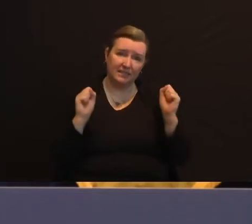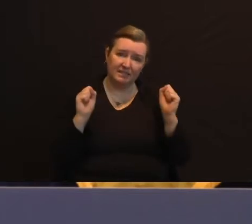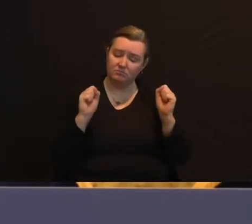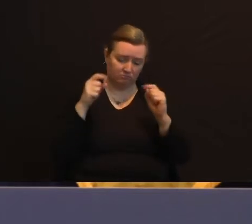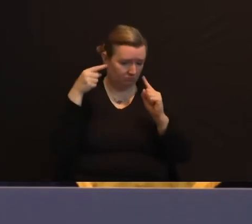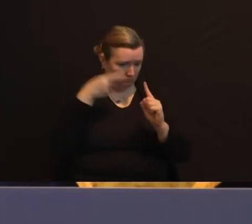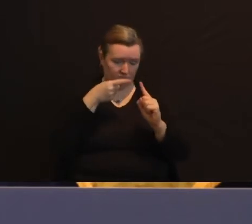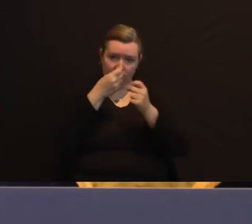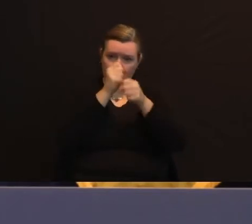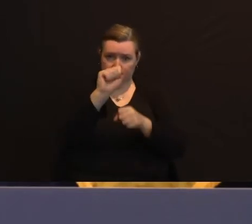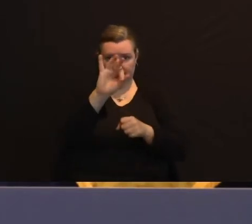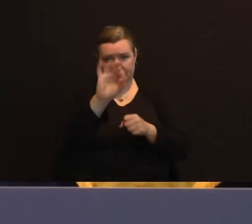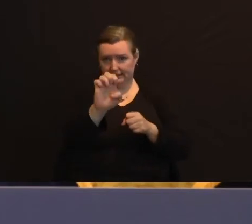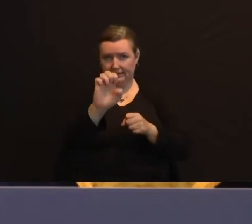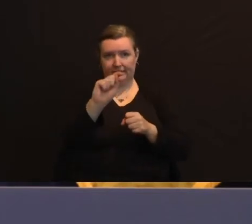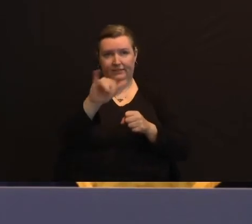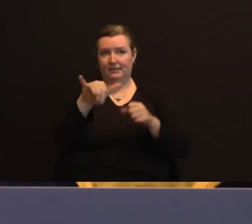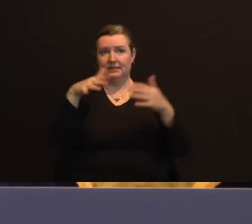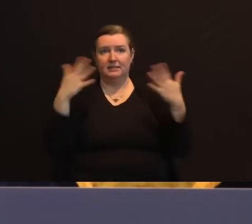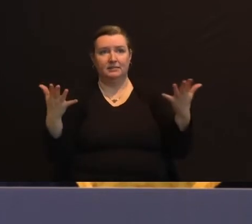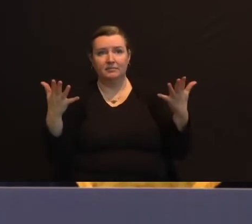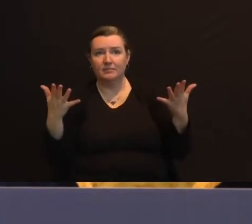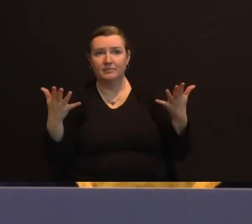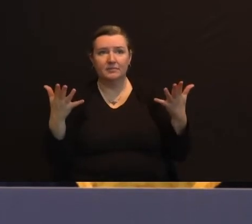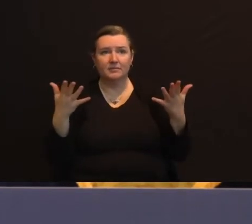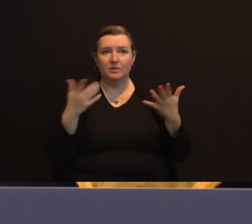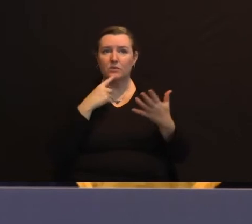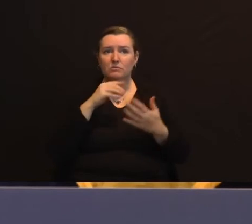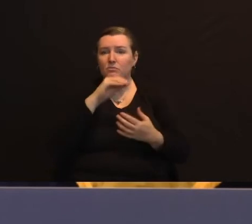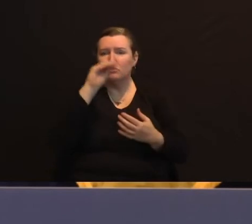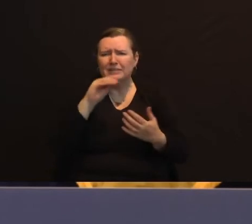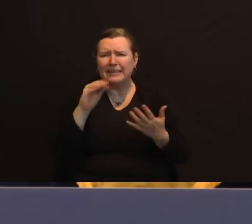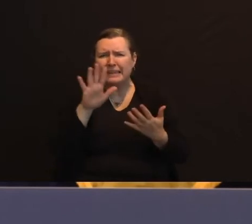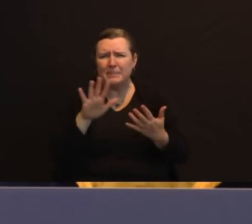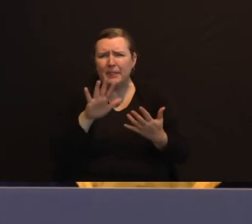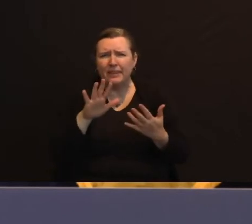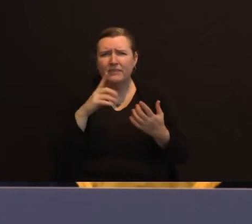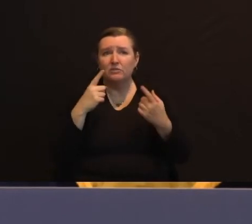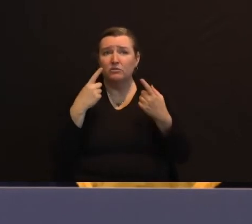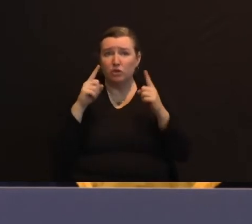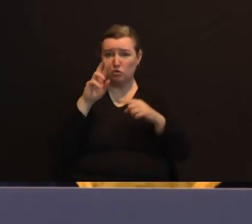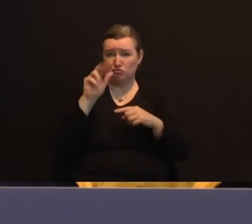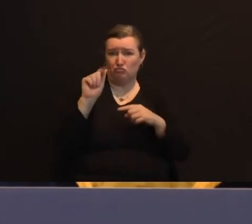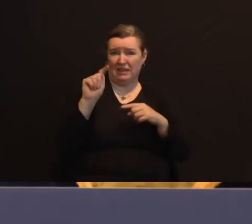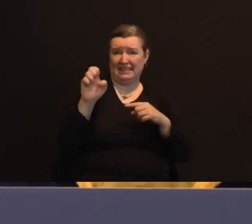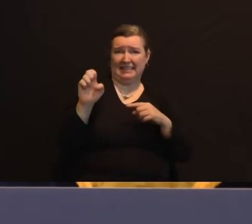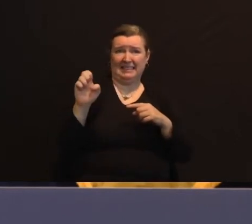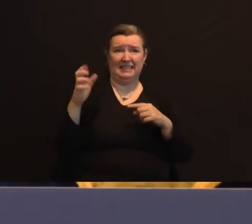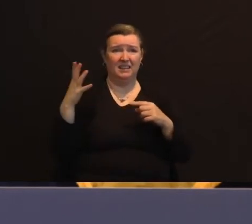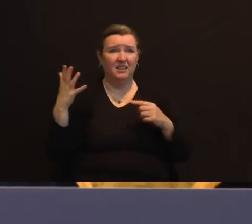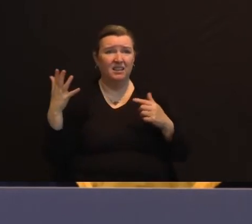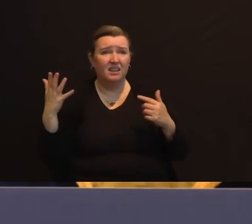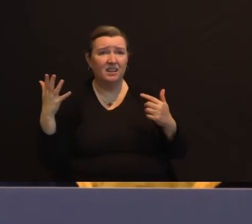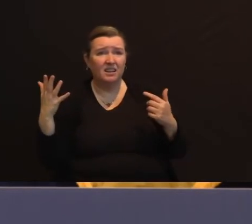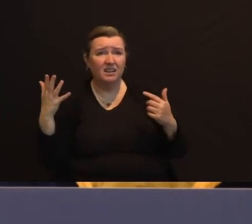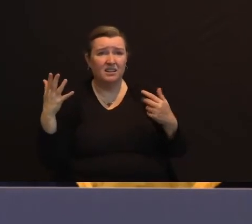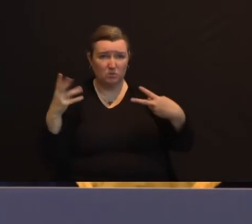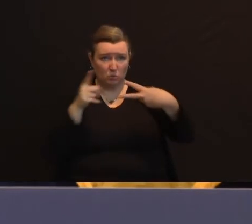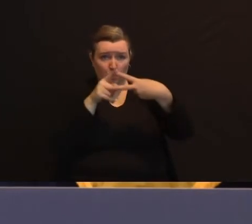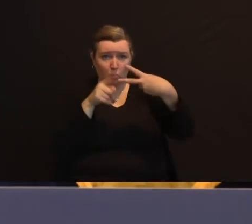vaccine that has a 90-something% hit rate, Tina, that not one but two of them beginning to have